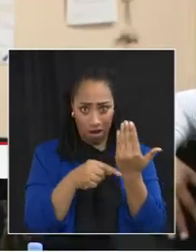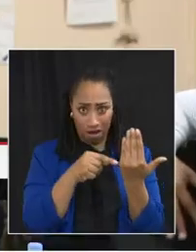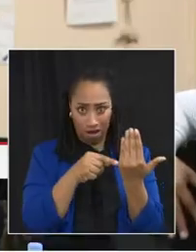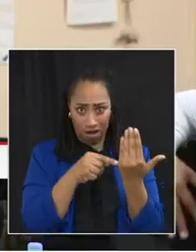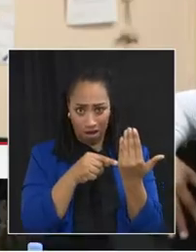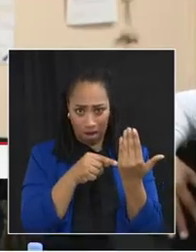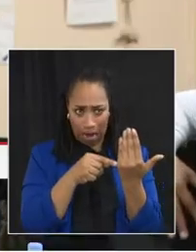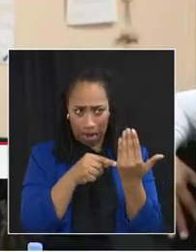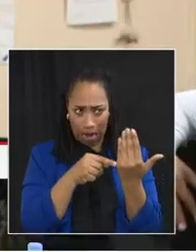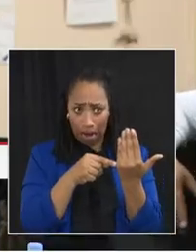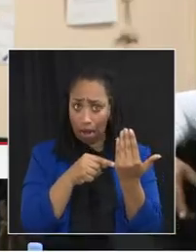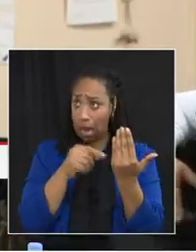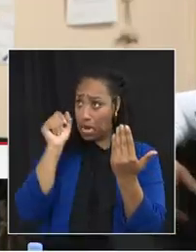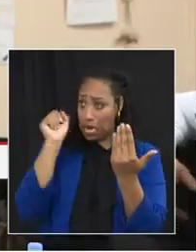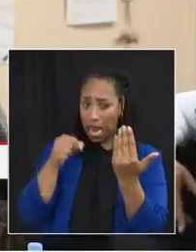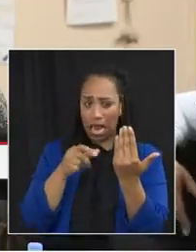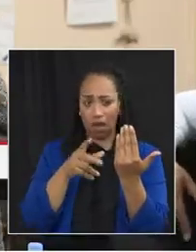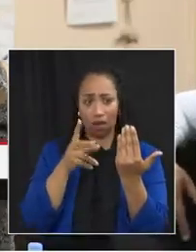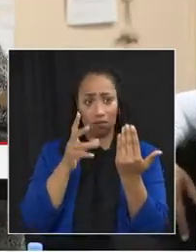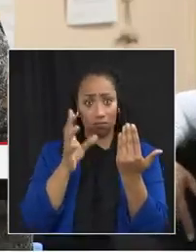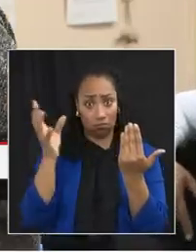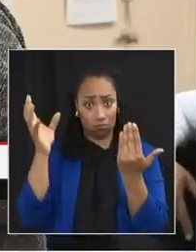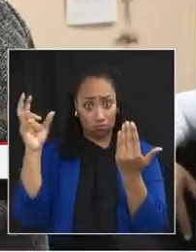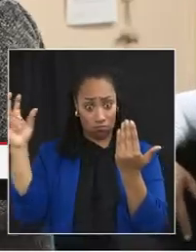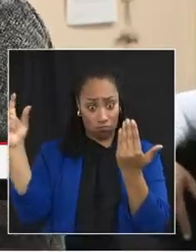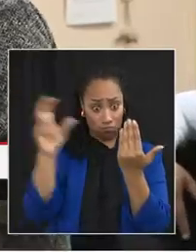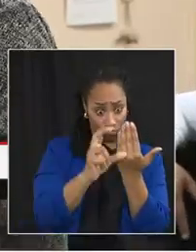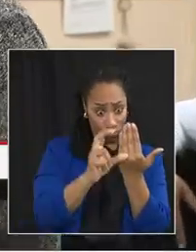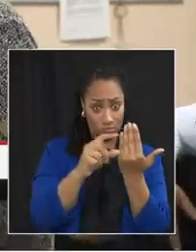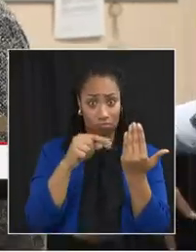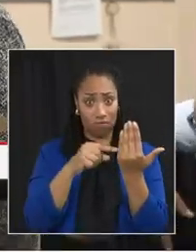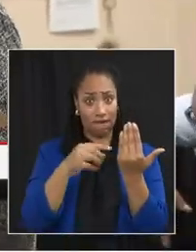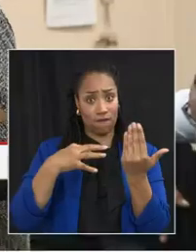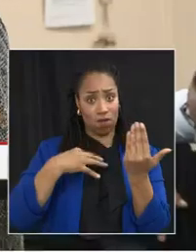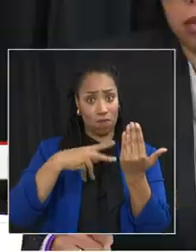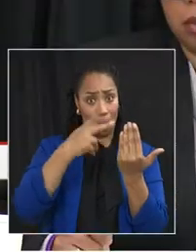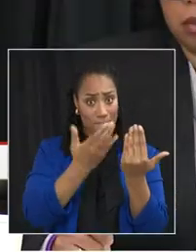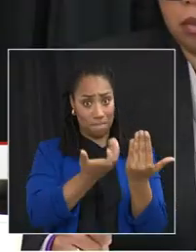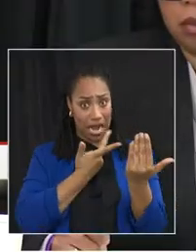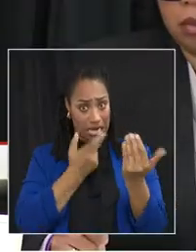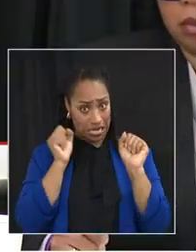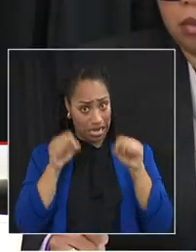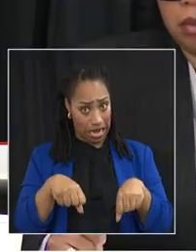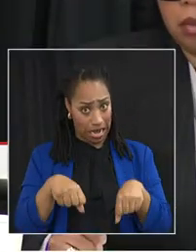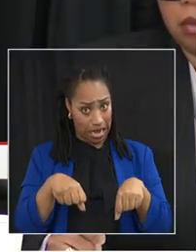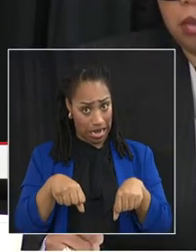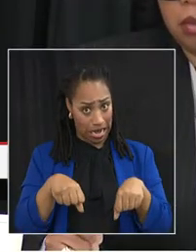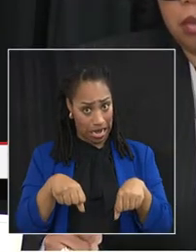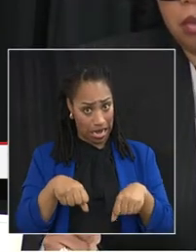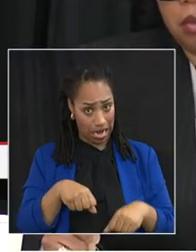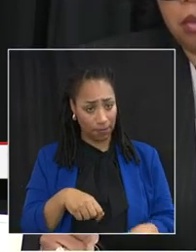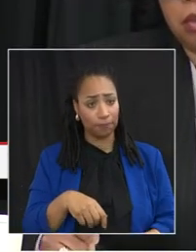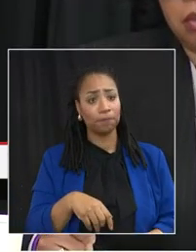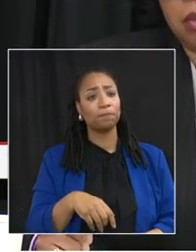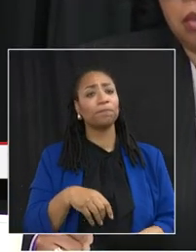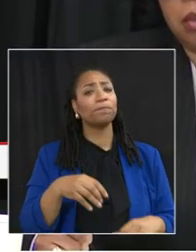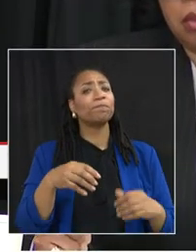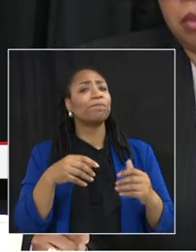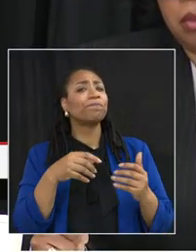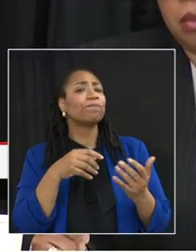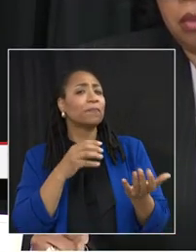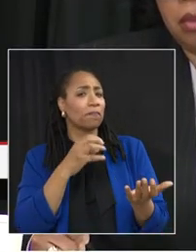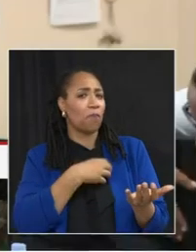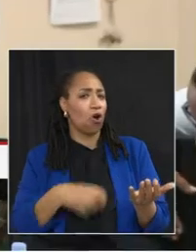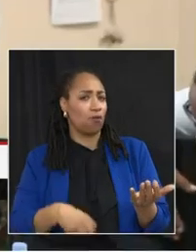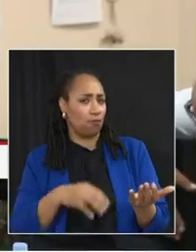back, volunteer program. Okay, tell me what the volunteer program did. It was a